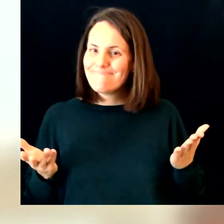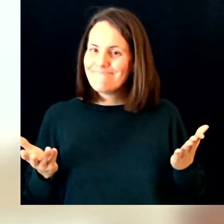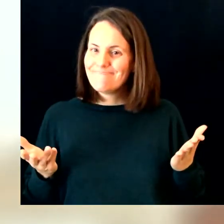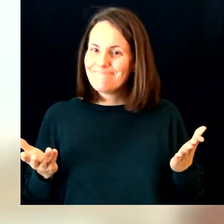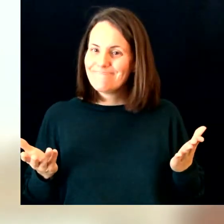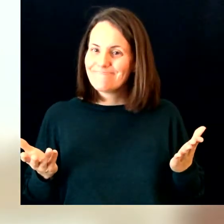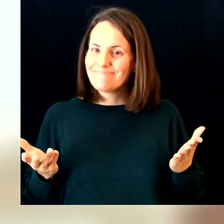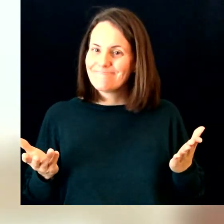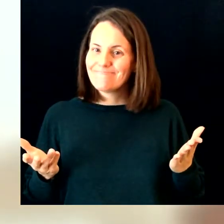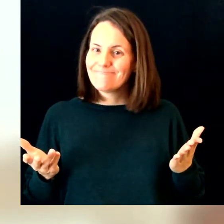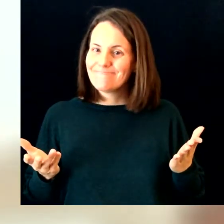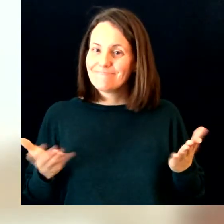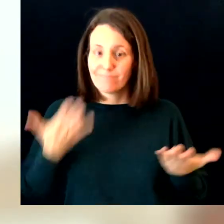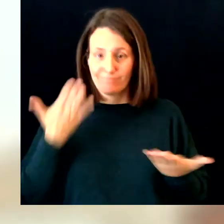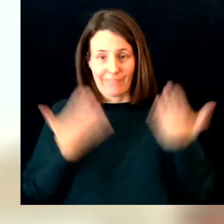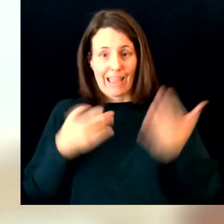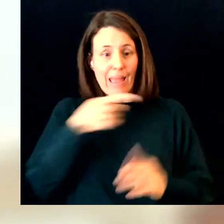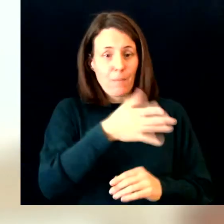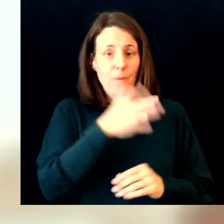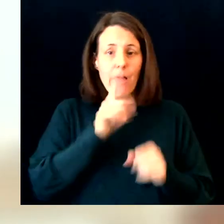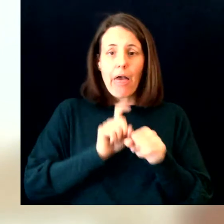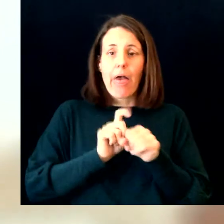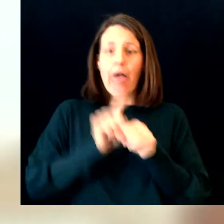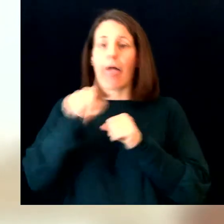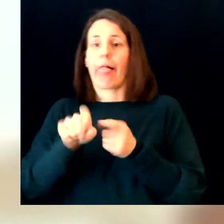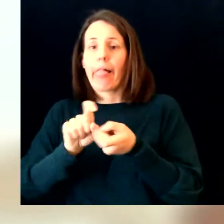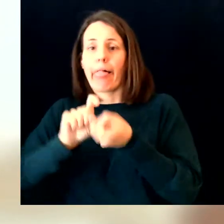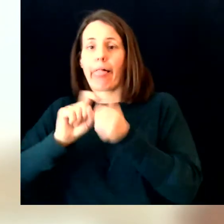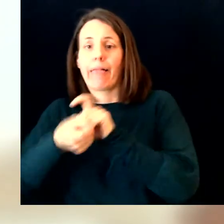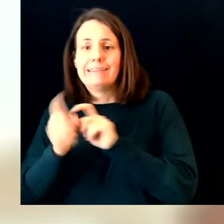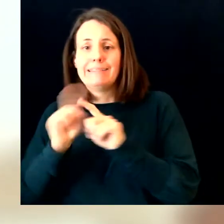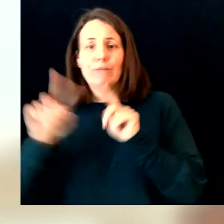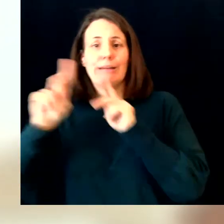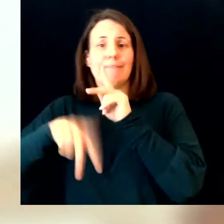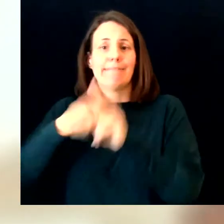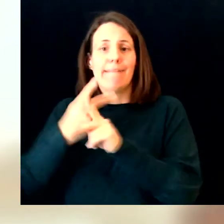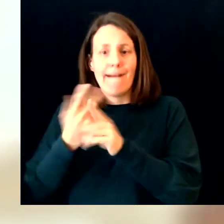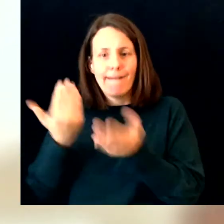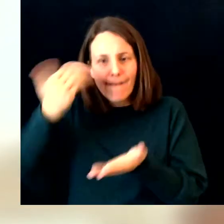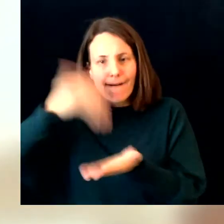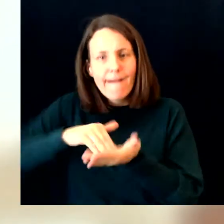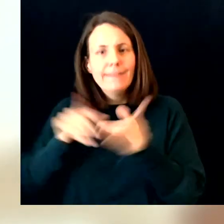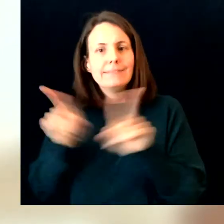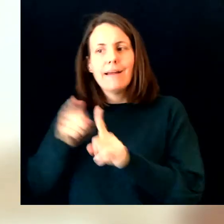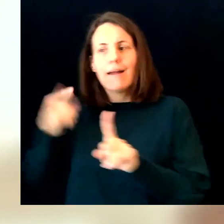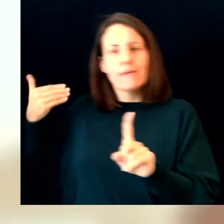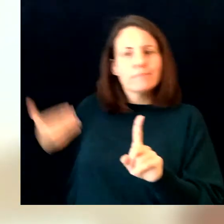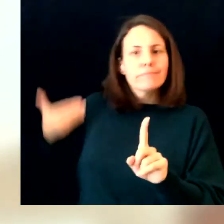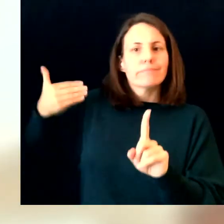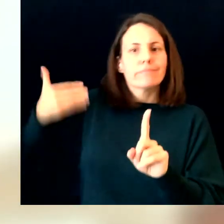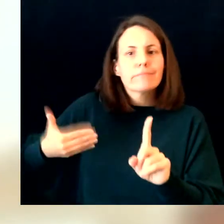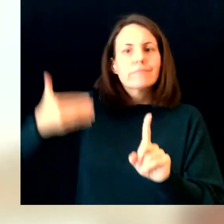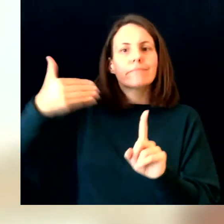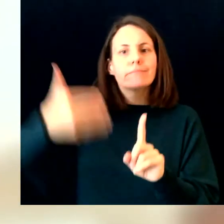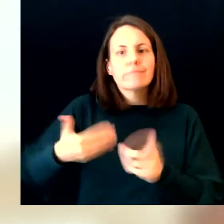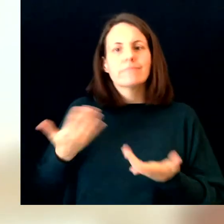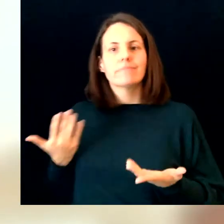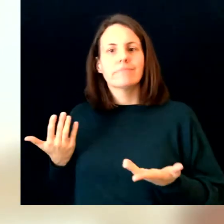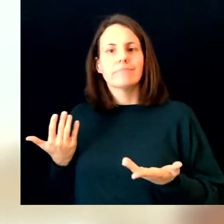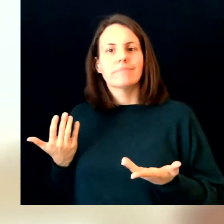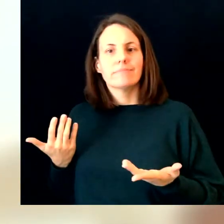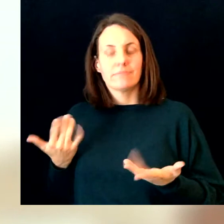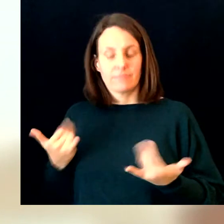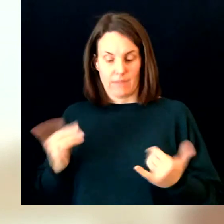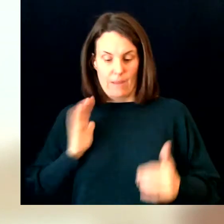the immunity that we have accumulated over the past 2 years. I think that in that sense,